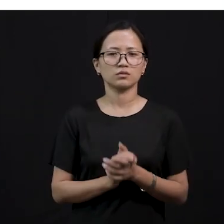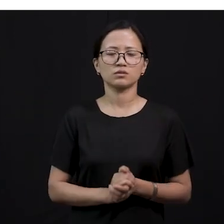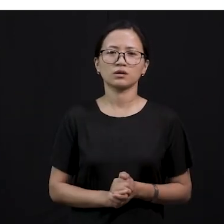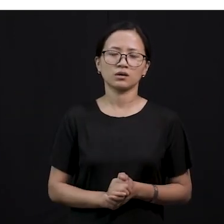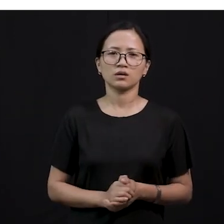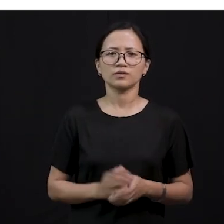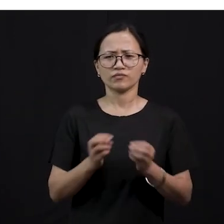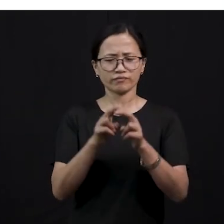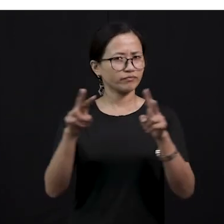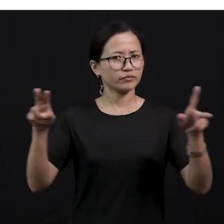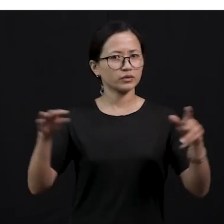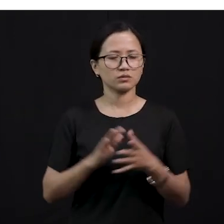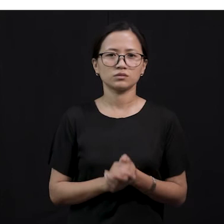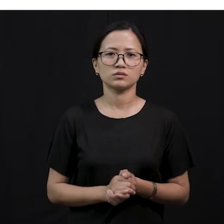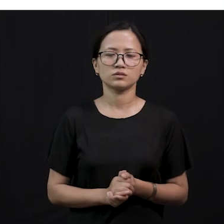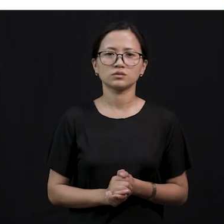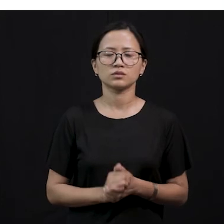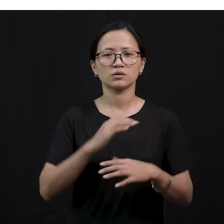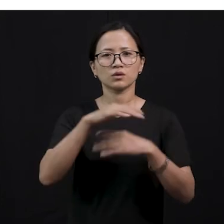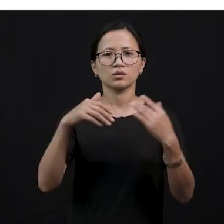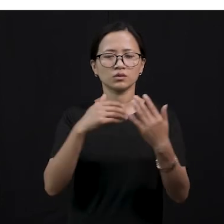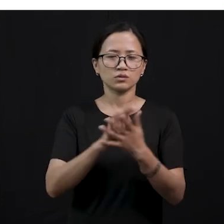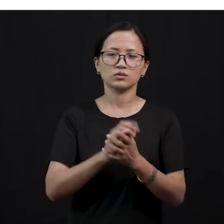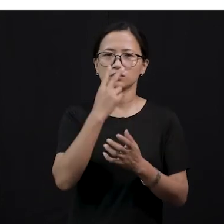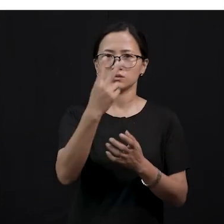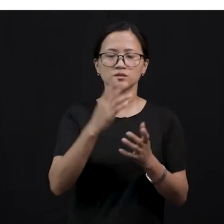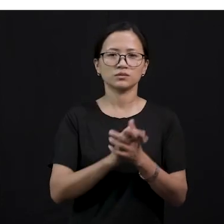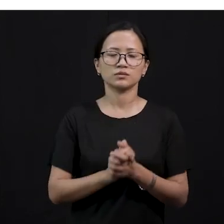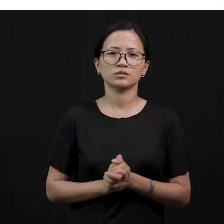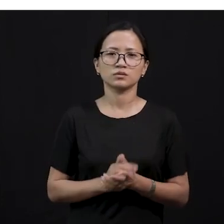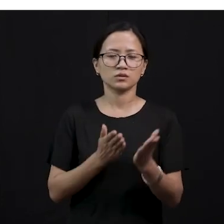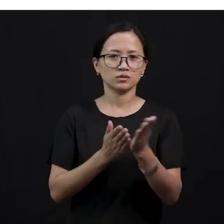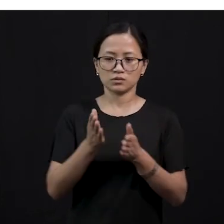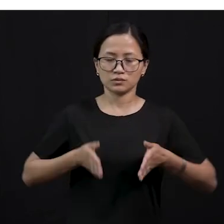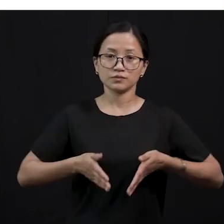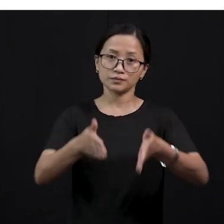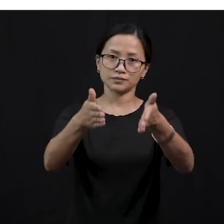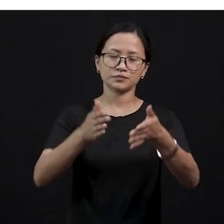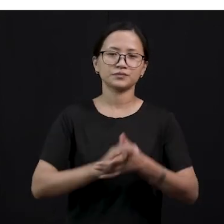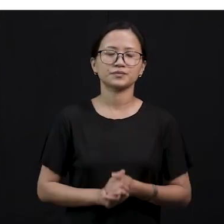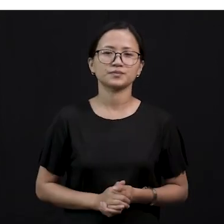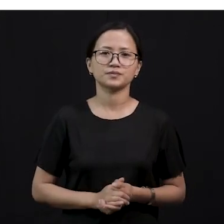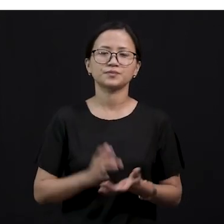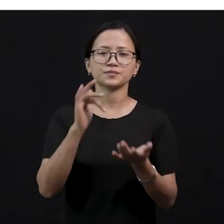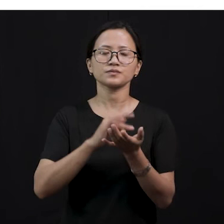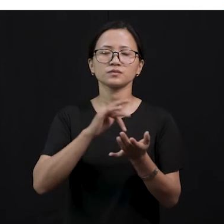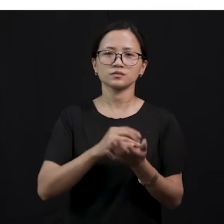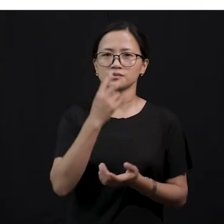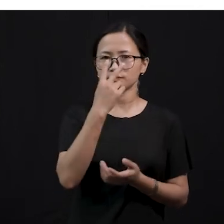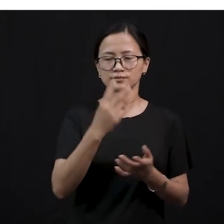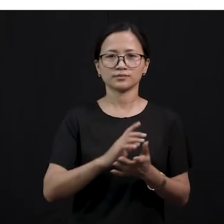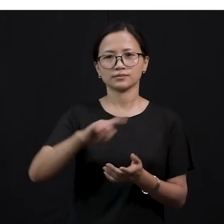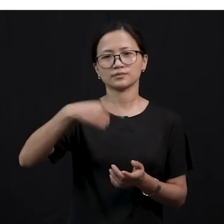big hoardings that are there on the walls or on the roads. So that is the places that you